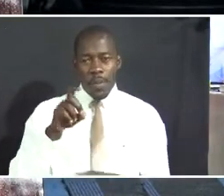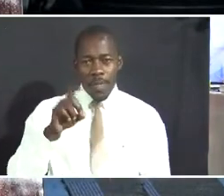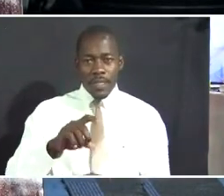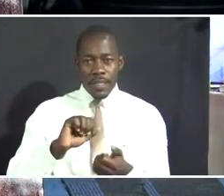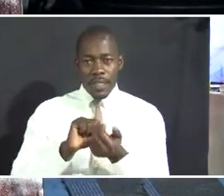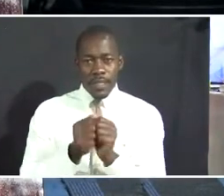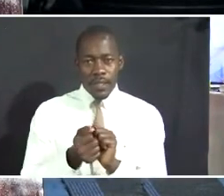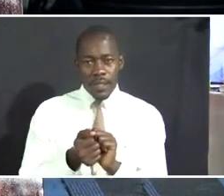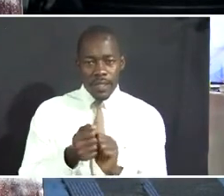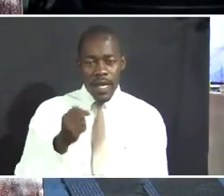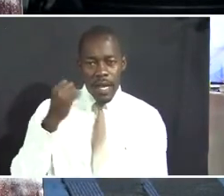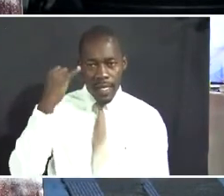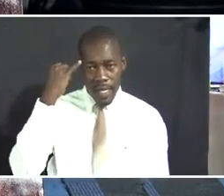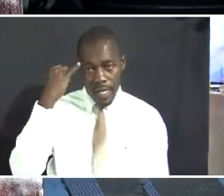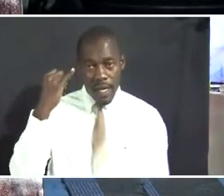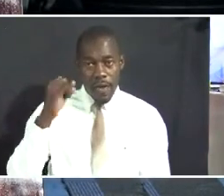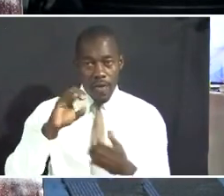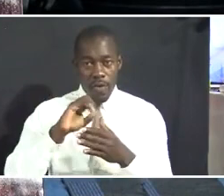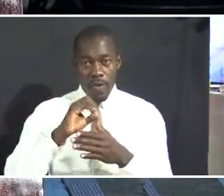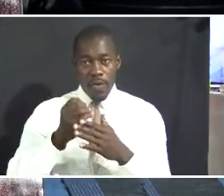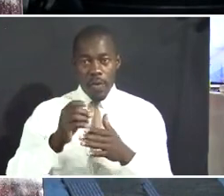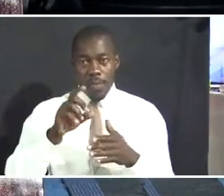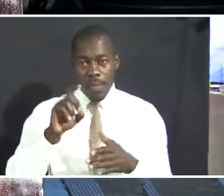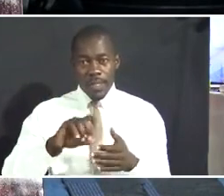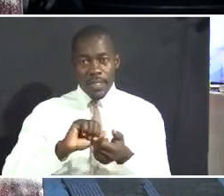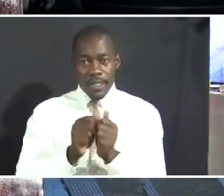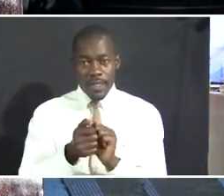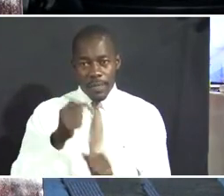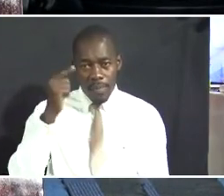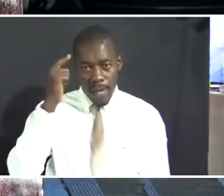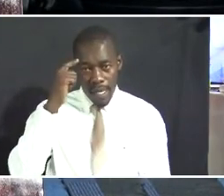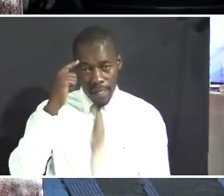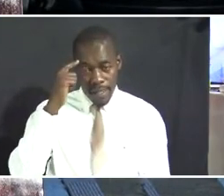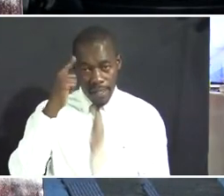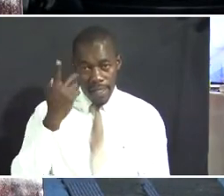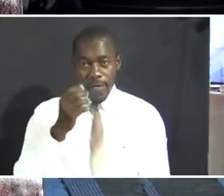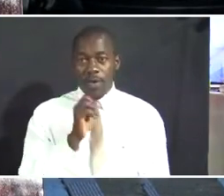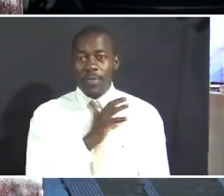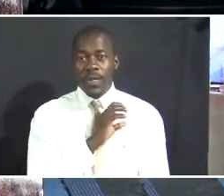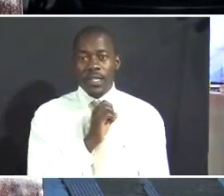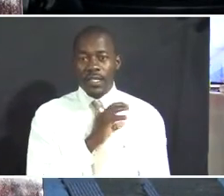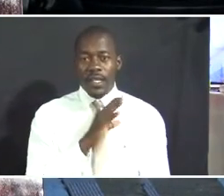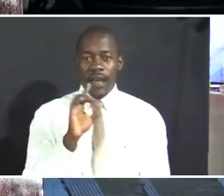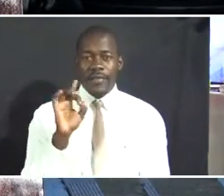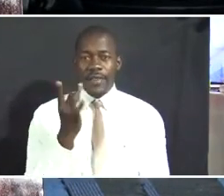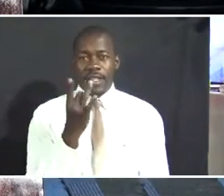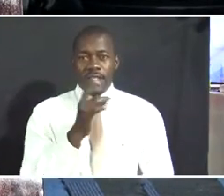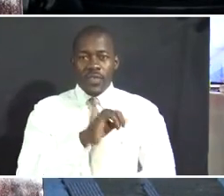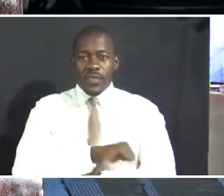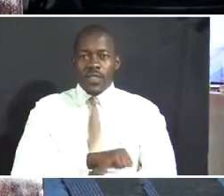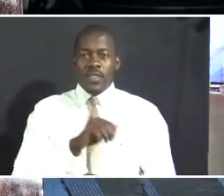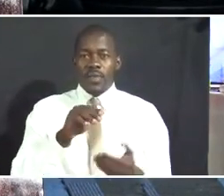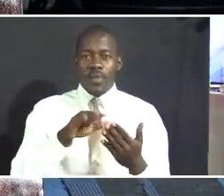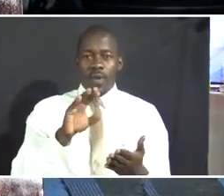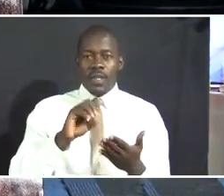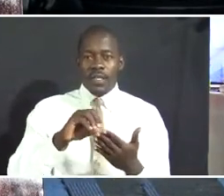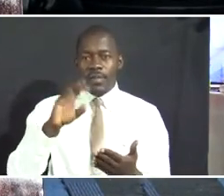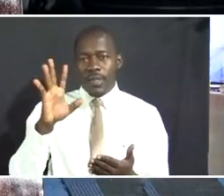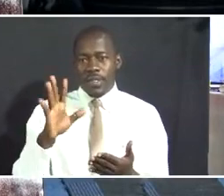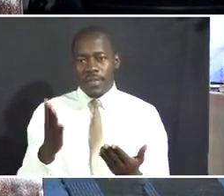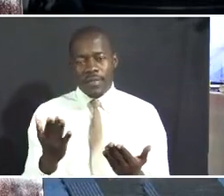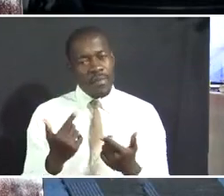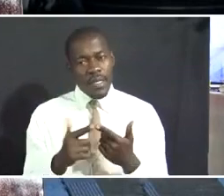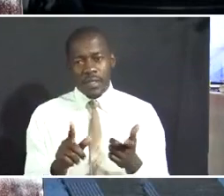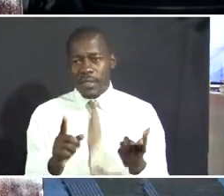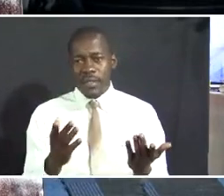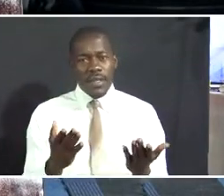People view like Baraton is very expensive, but the fees is as comparable to what actually public